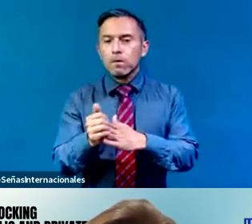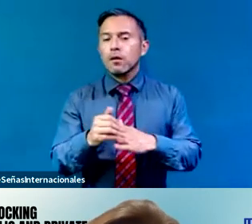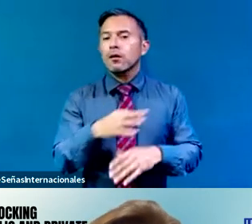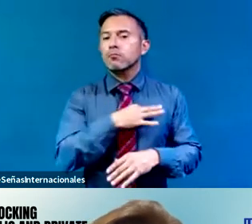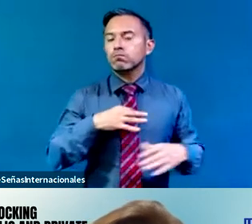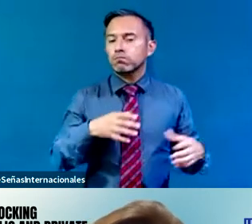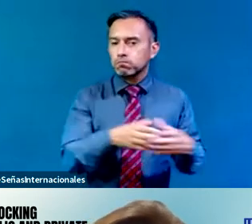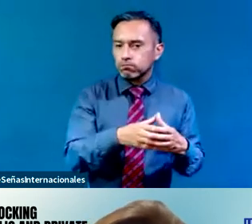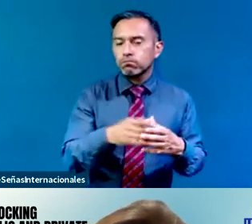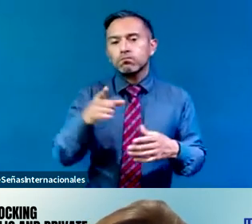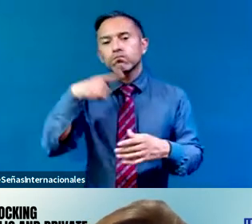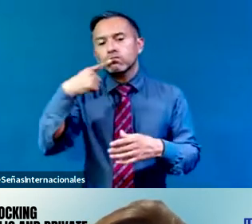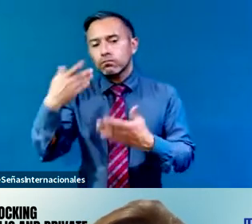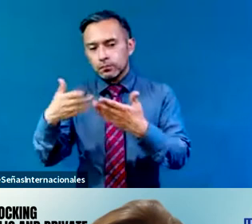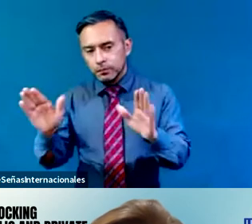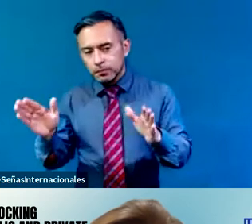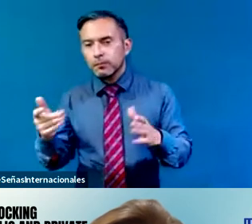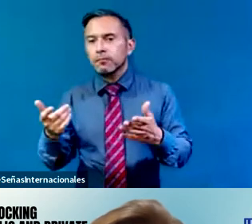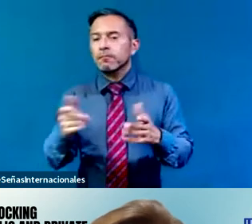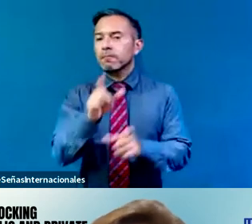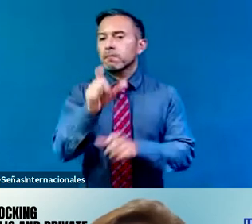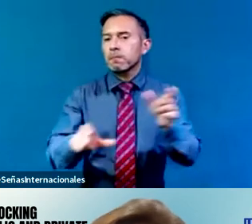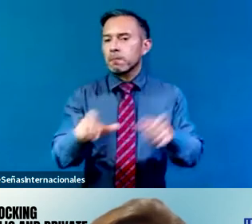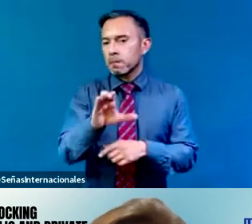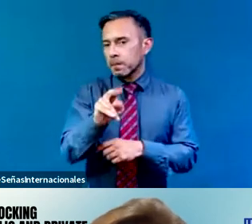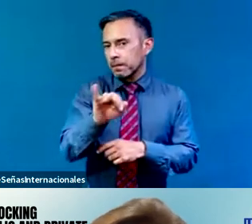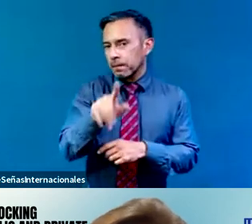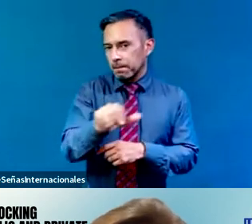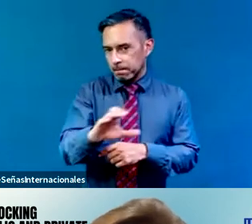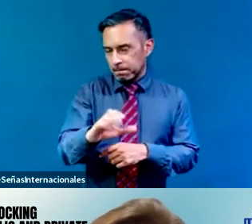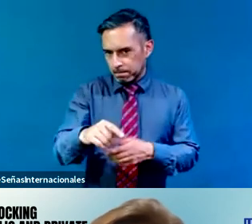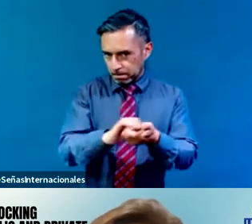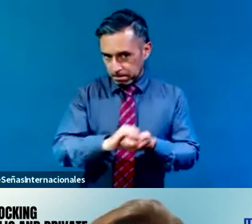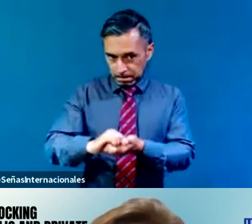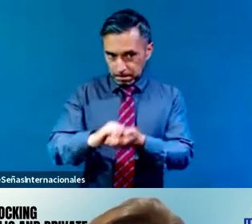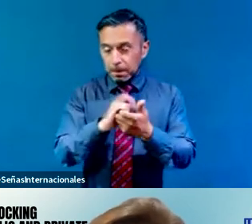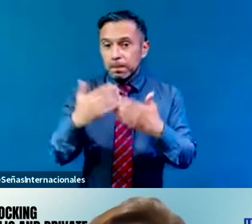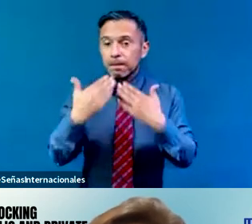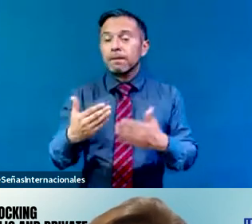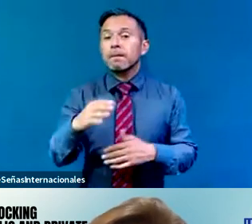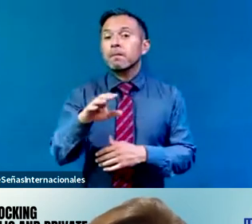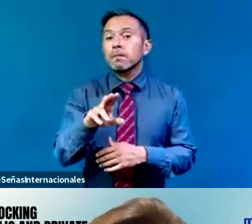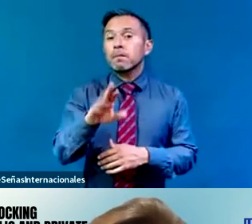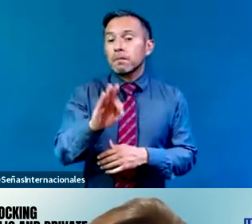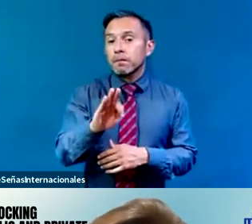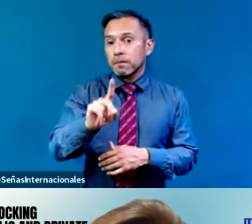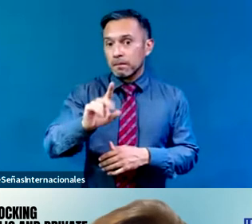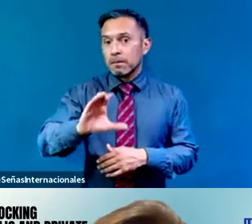grateful UNCDF was selected as one of the leaders with this impressive and highly thoughtful and technical group of